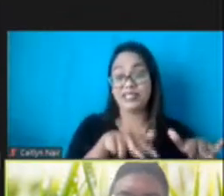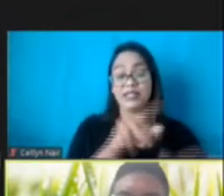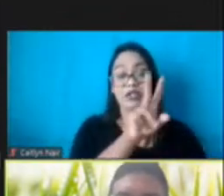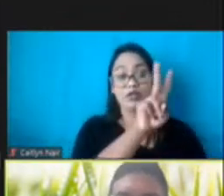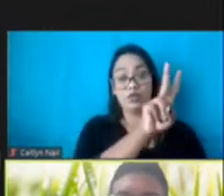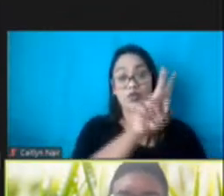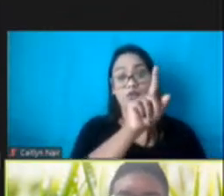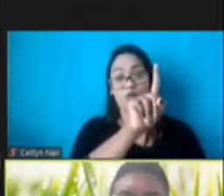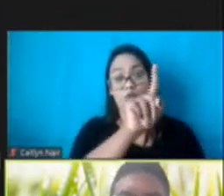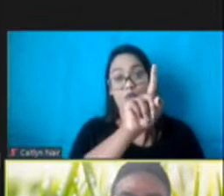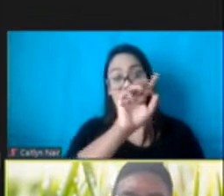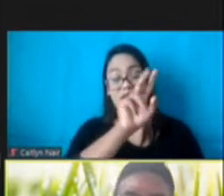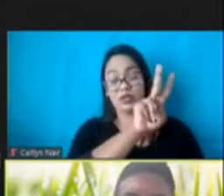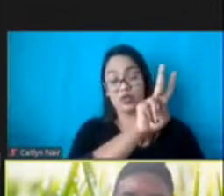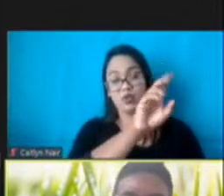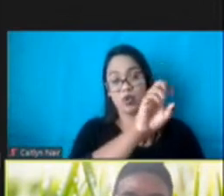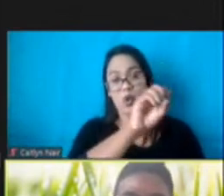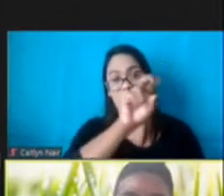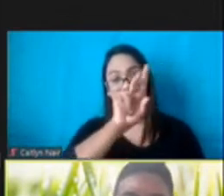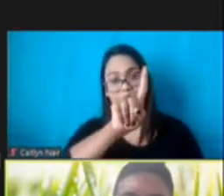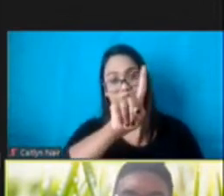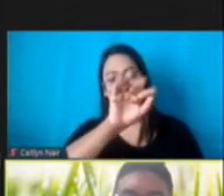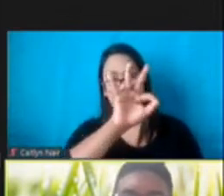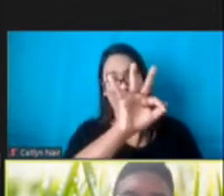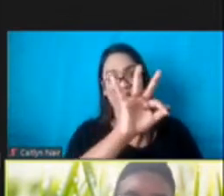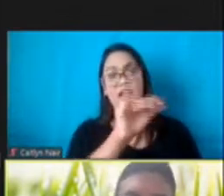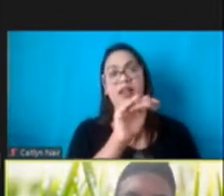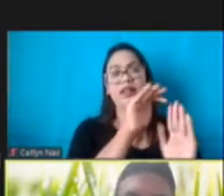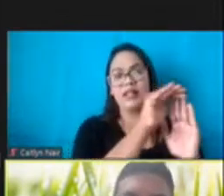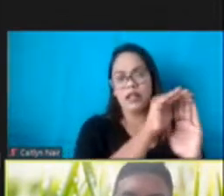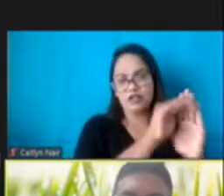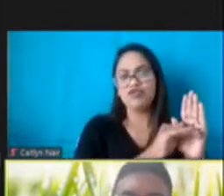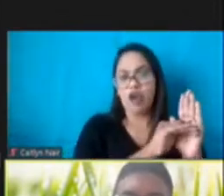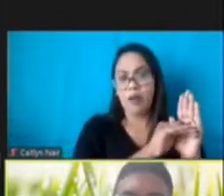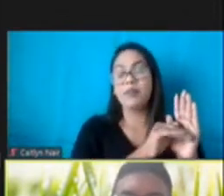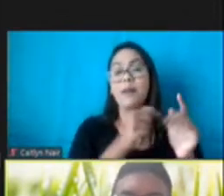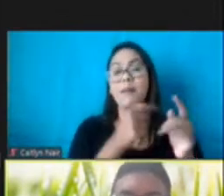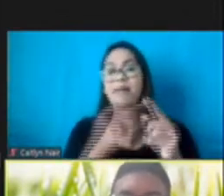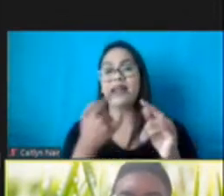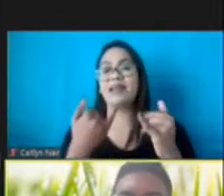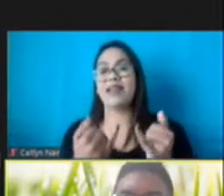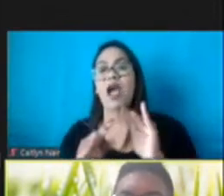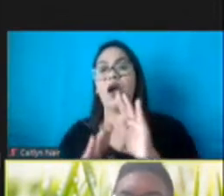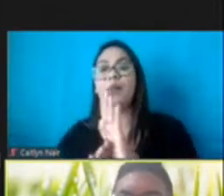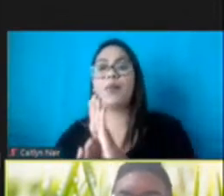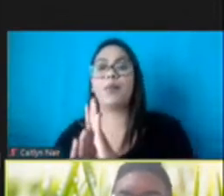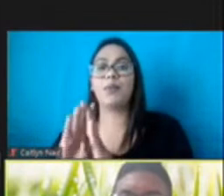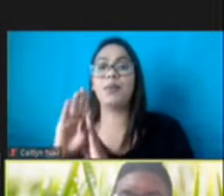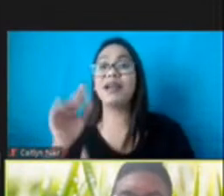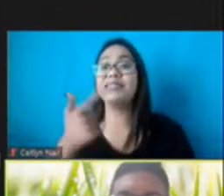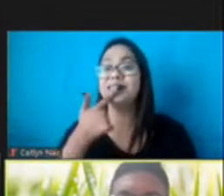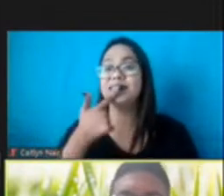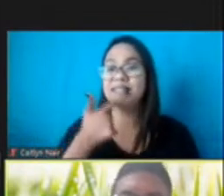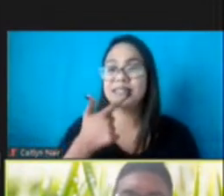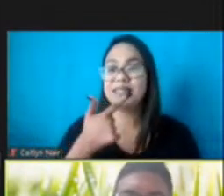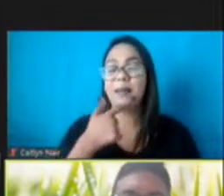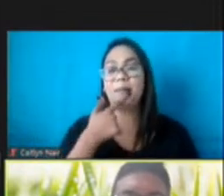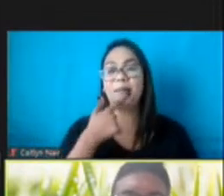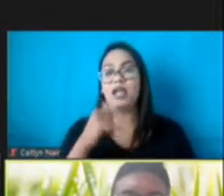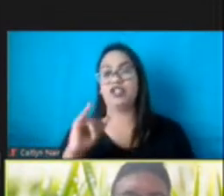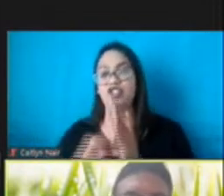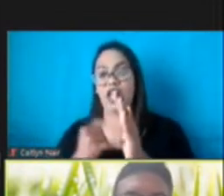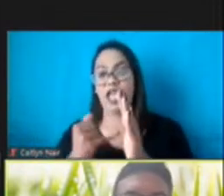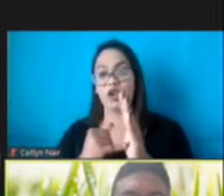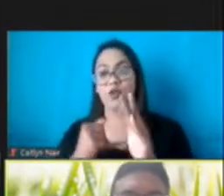increased over the past few years again. We know that there's a December-January peak every year, and then there's usually another